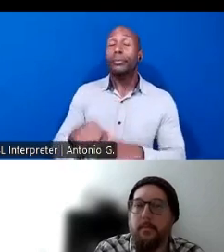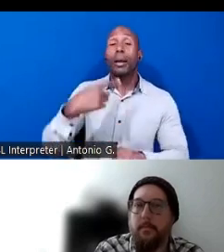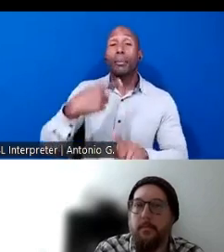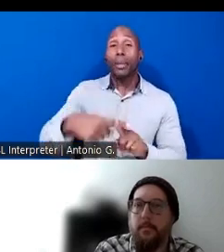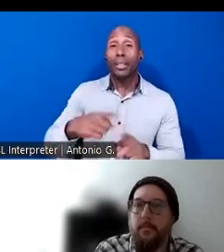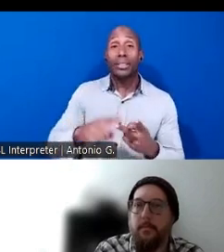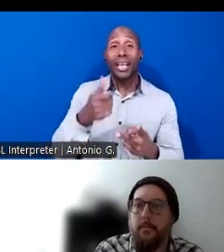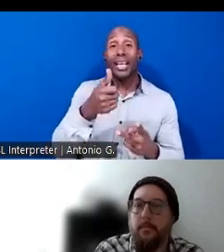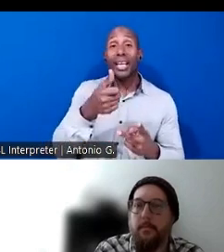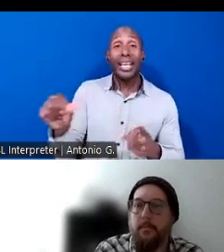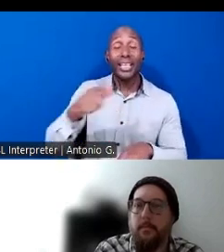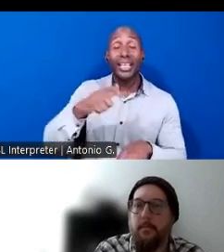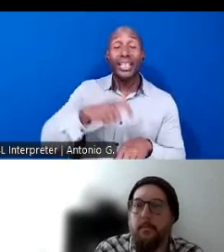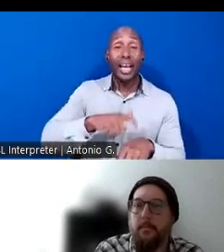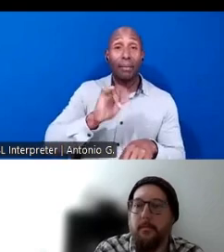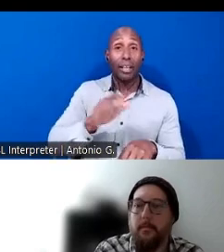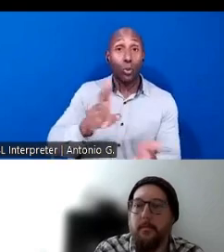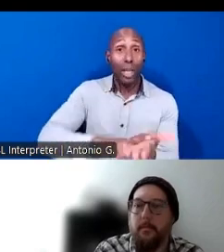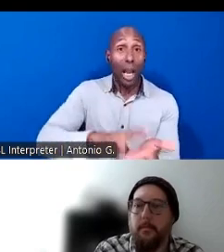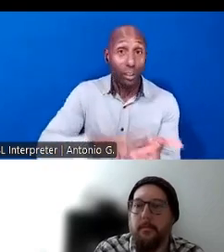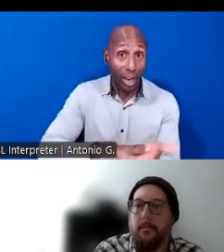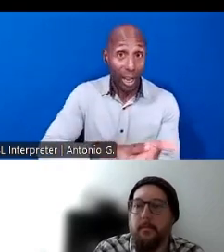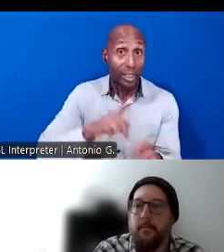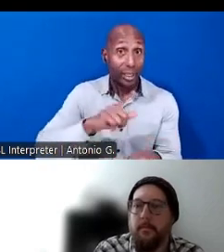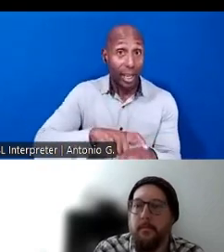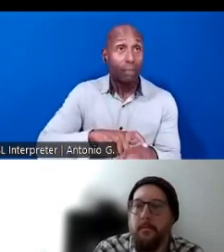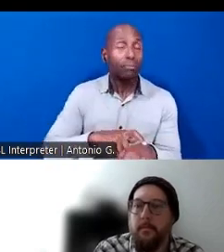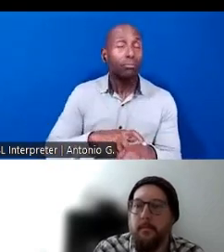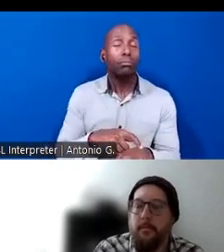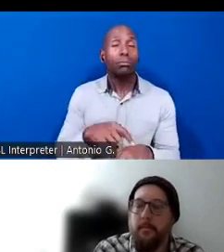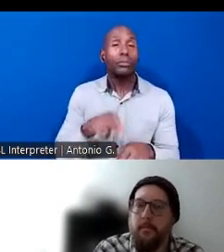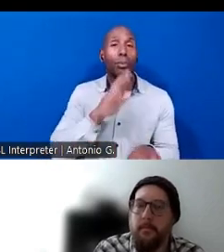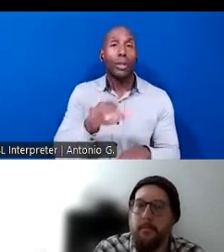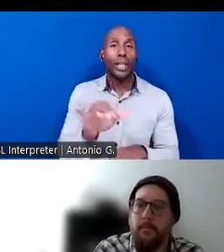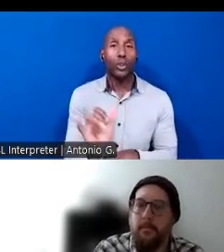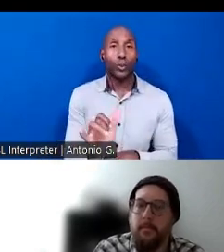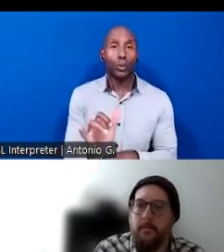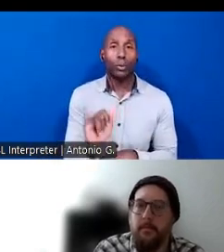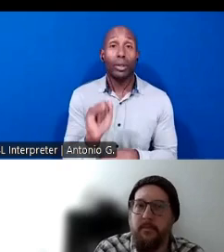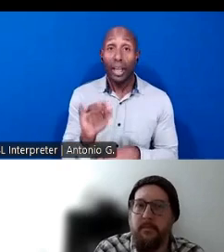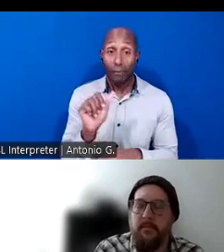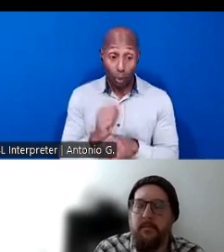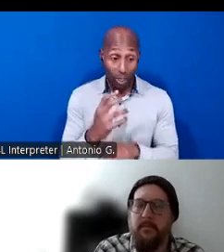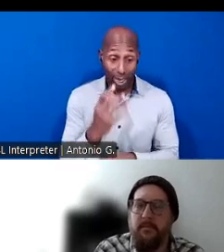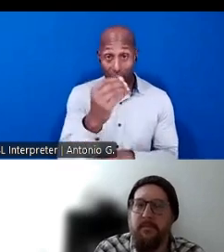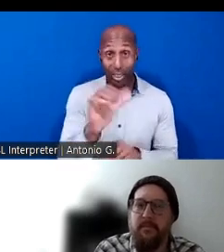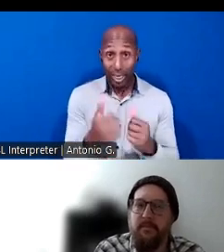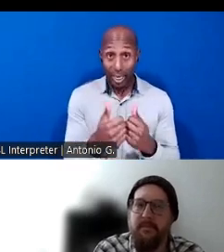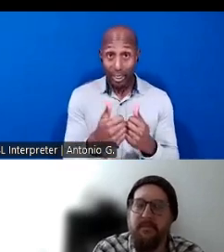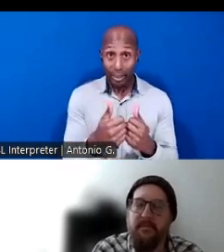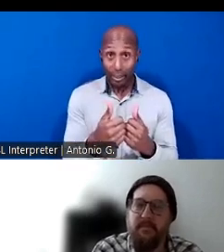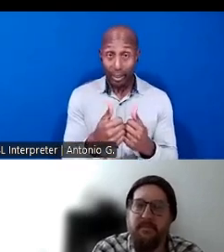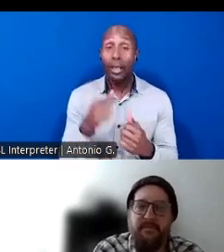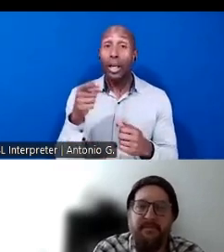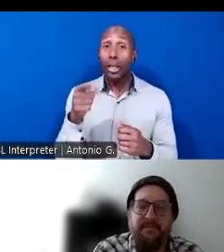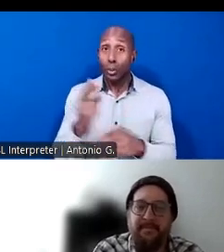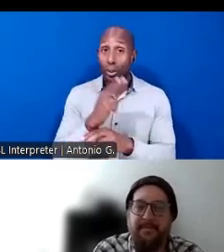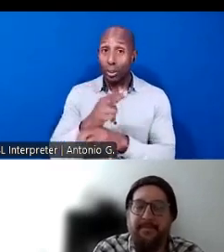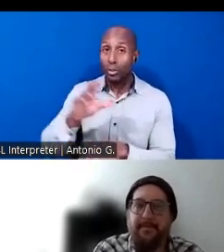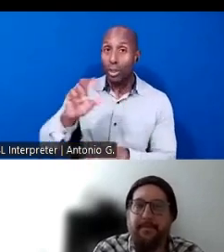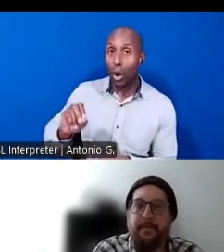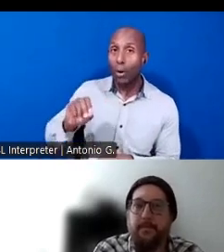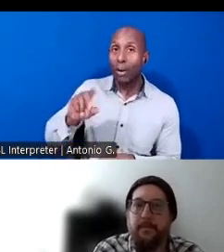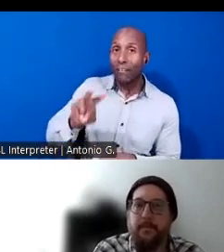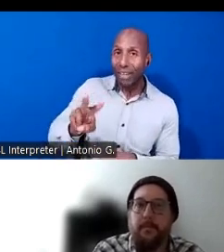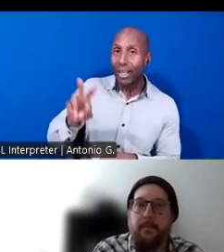working outside of your agency, if they were supported with the funds, OEW wants to see that staff FTE time on the